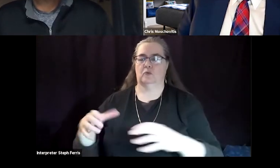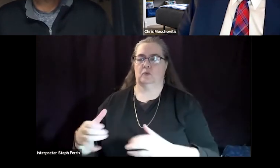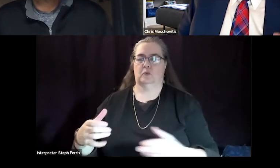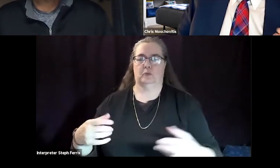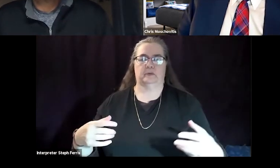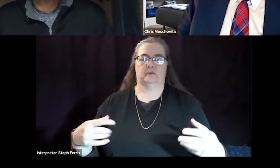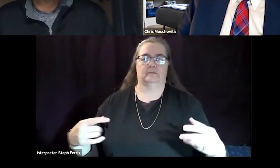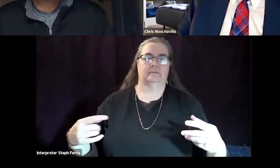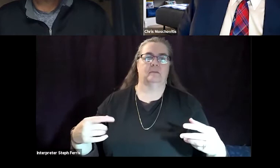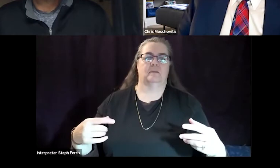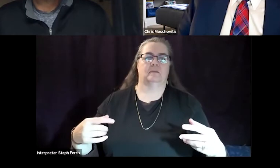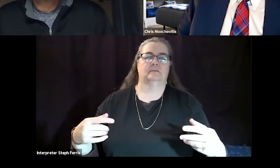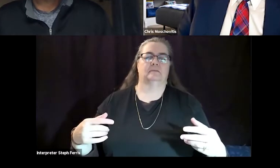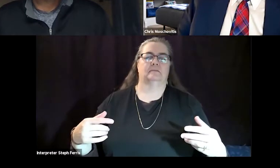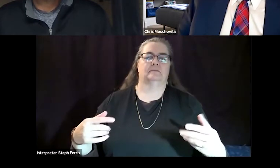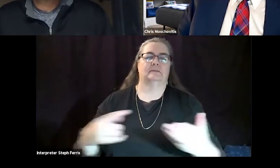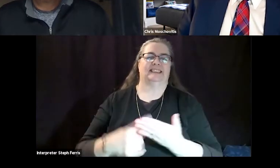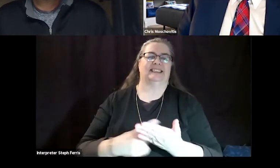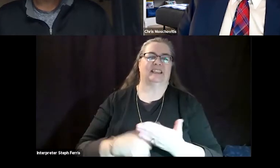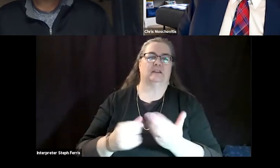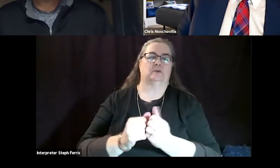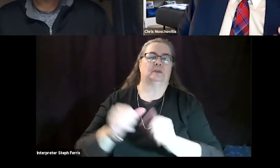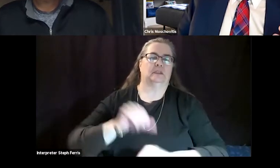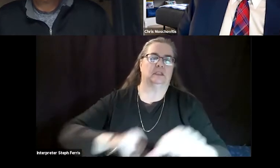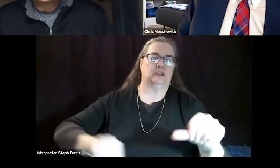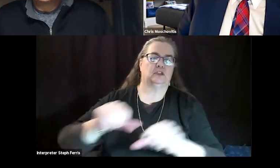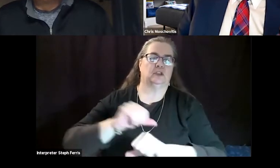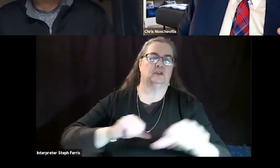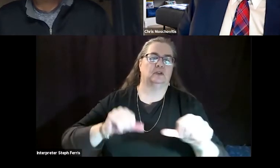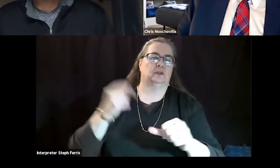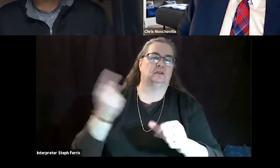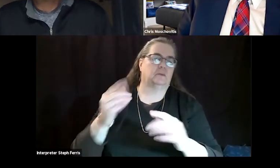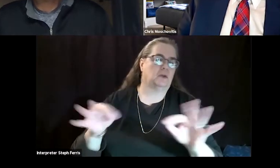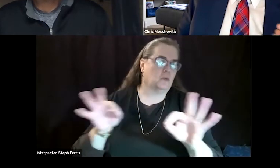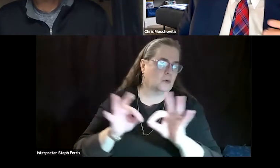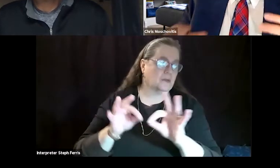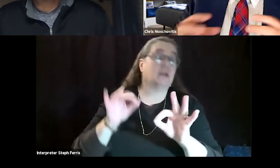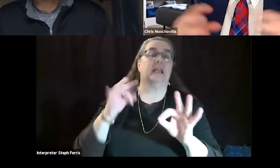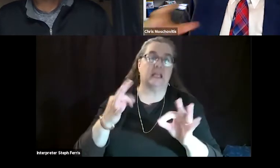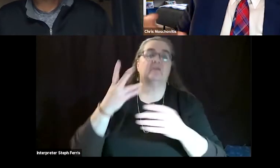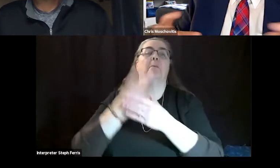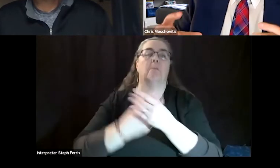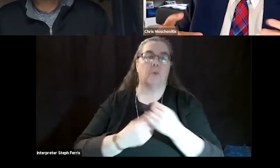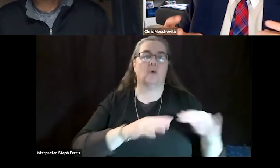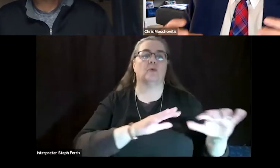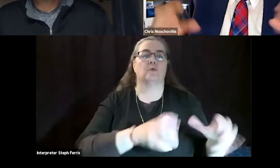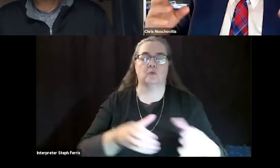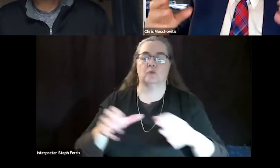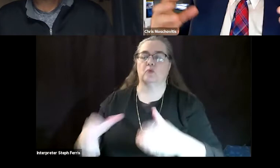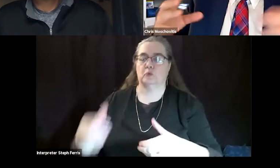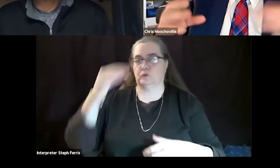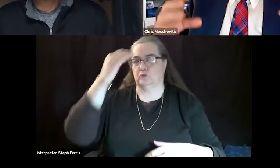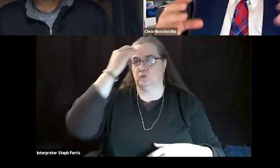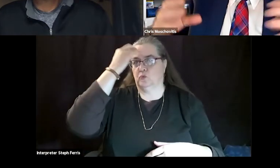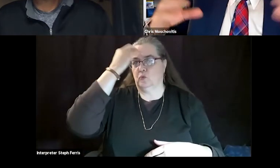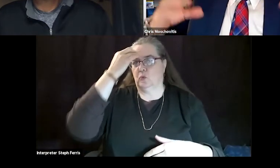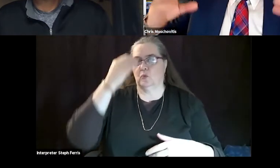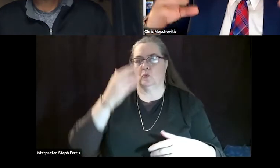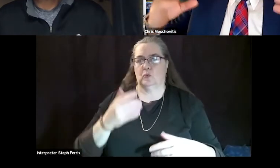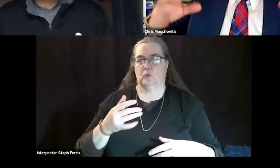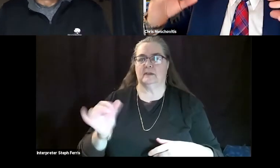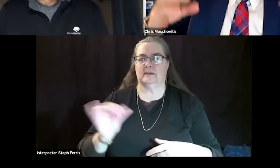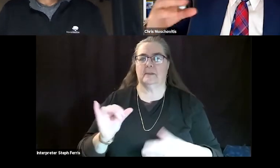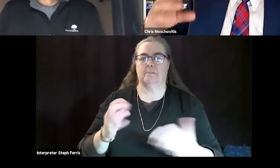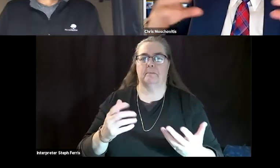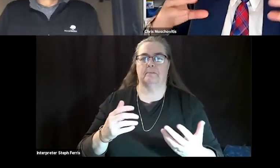both parties are equally informed. Because if both parties are not equal, I'm not suggesting that you can have